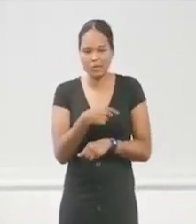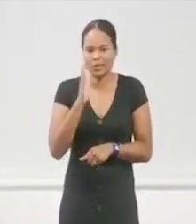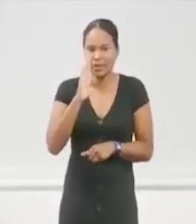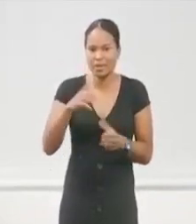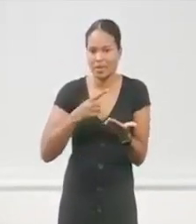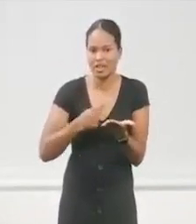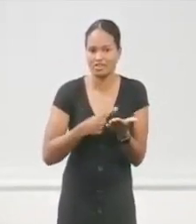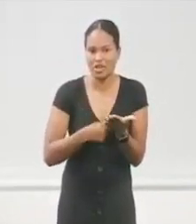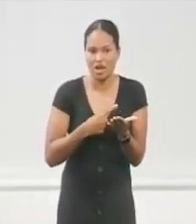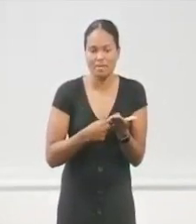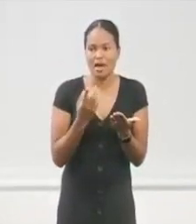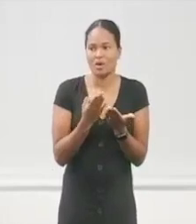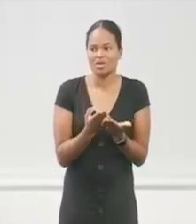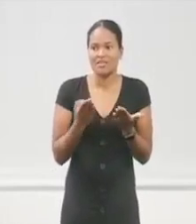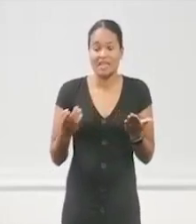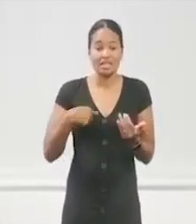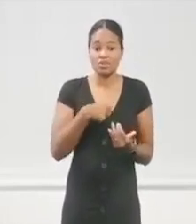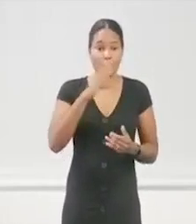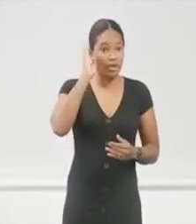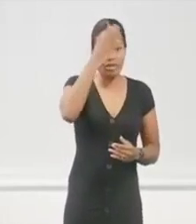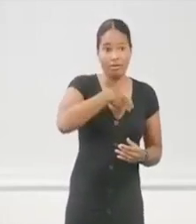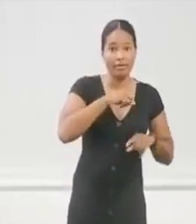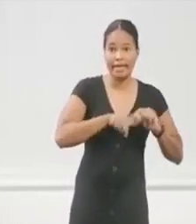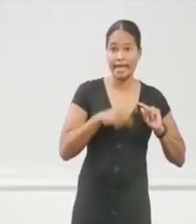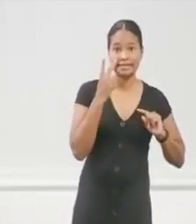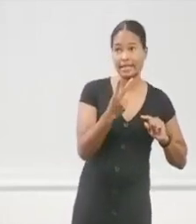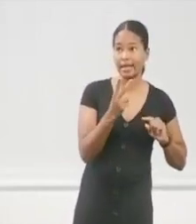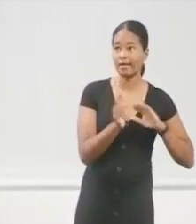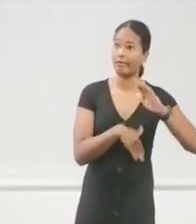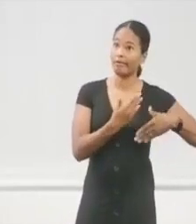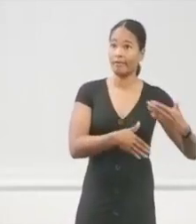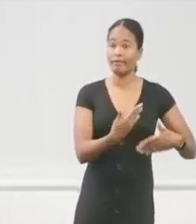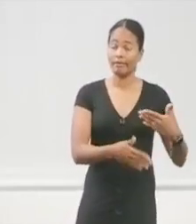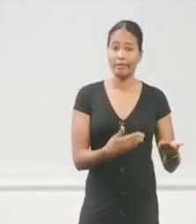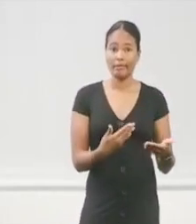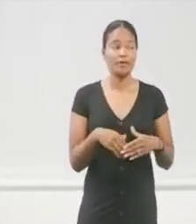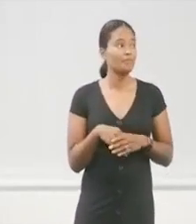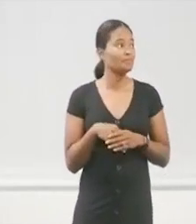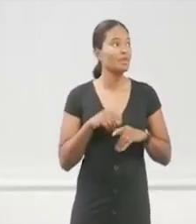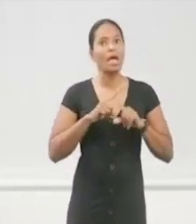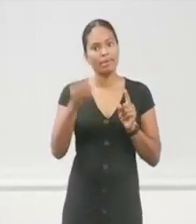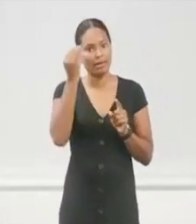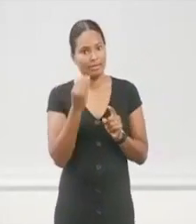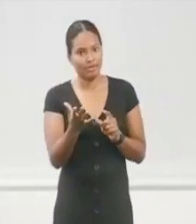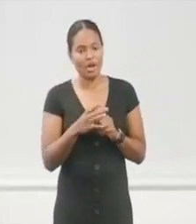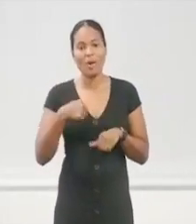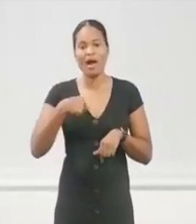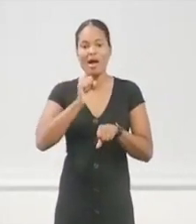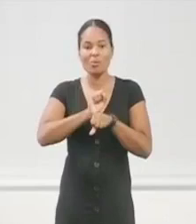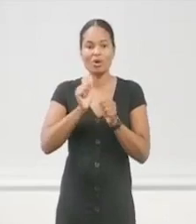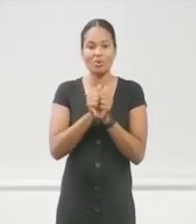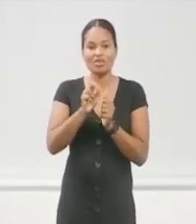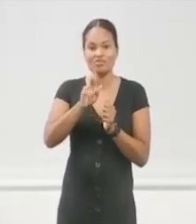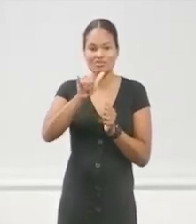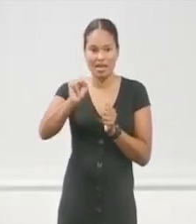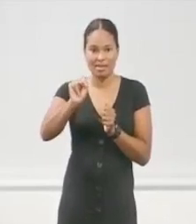about things that we can't see, the stuff that Norm just kind of set up. But I can tell you this, I worked with Ryan,